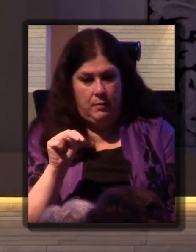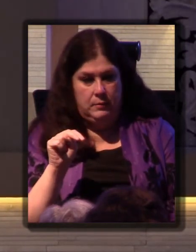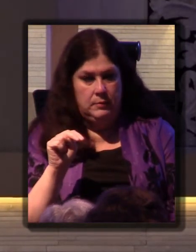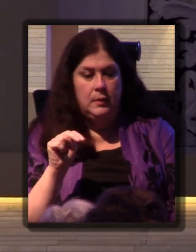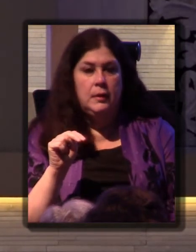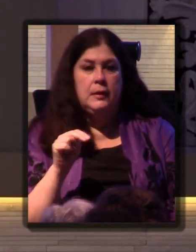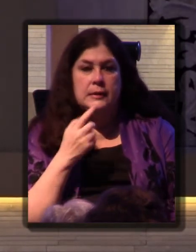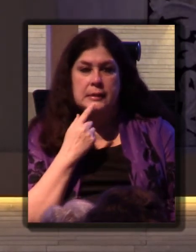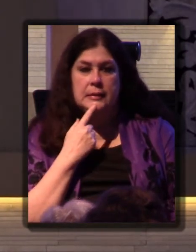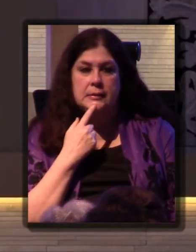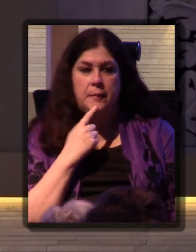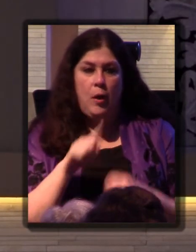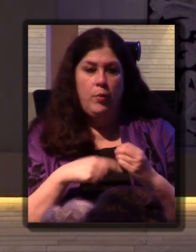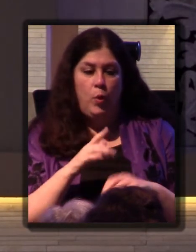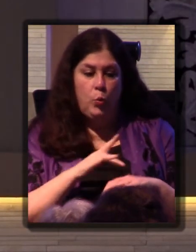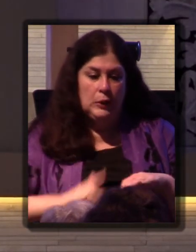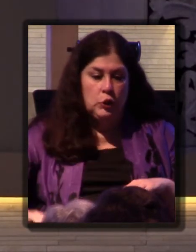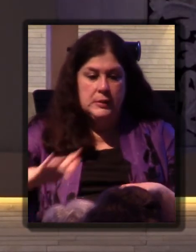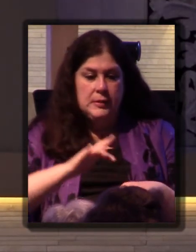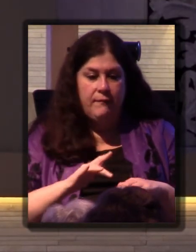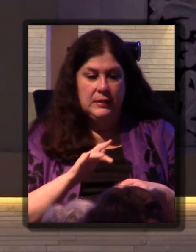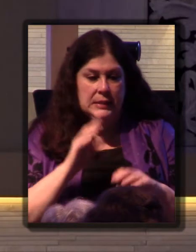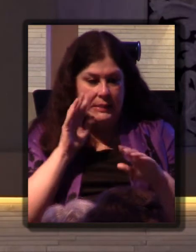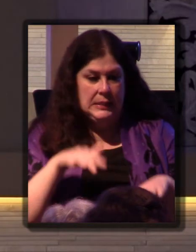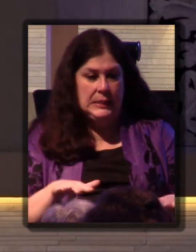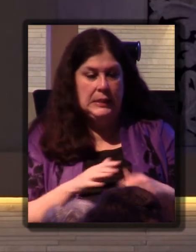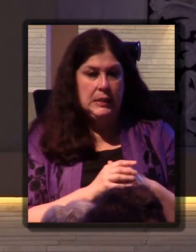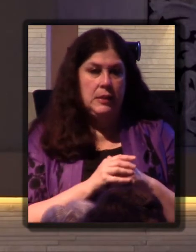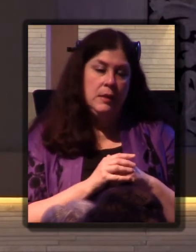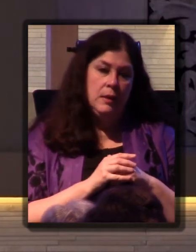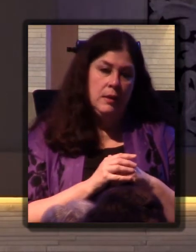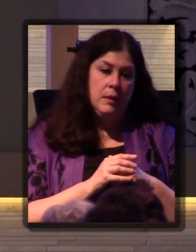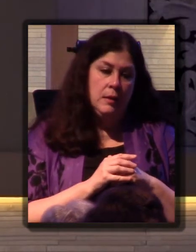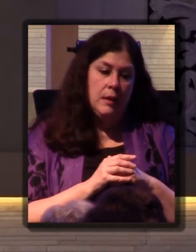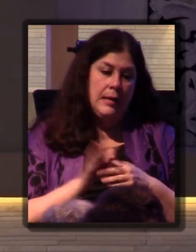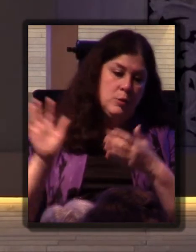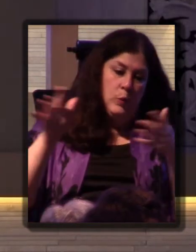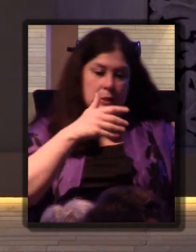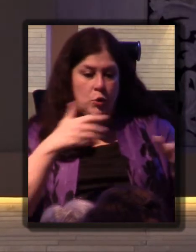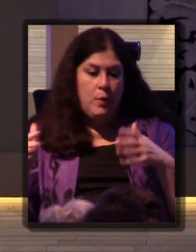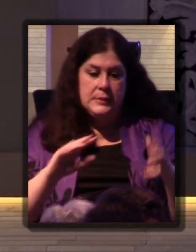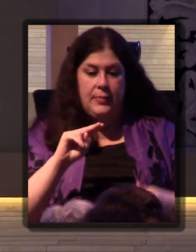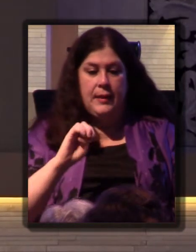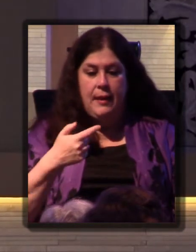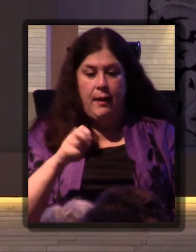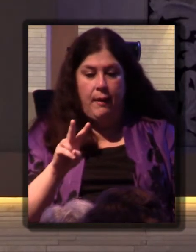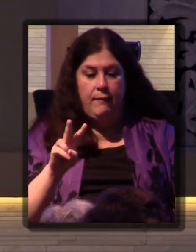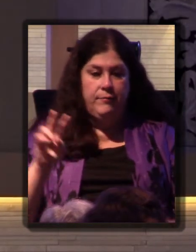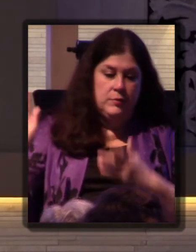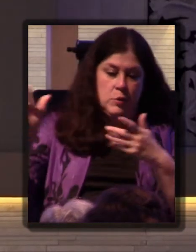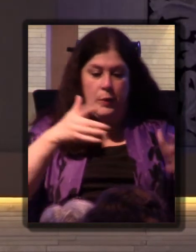Look with me at verse 1. It says, the oracle concerning the wilderness of the sea, as windstorms in the